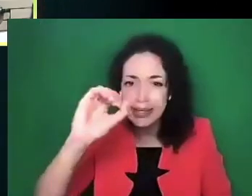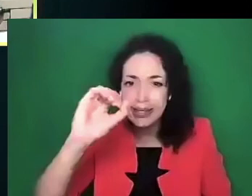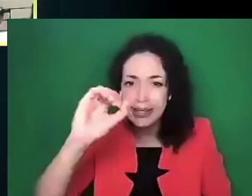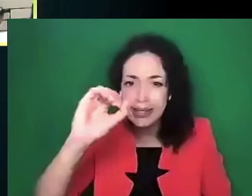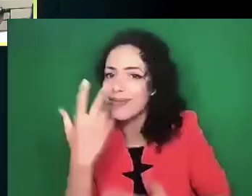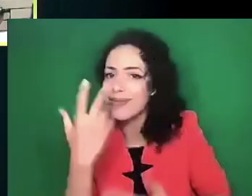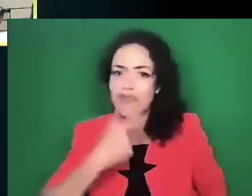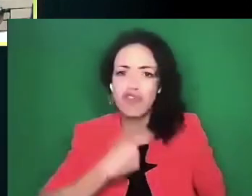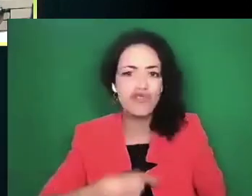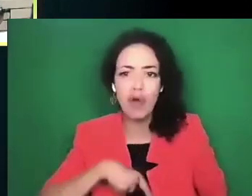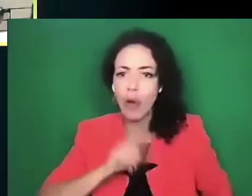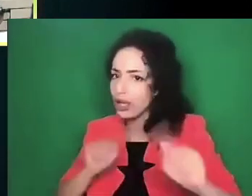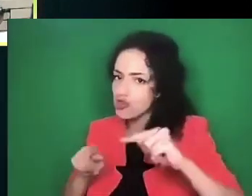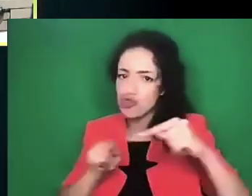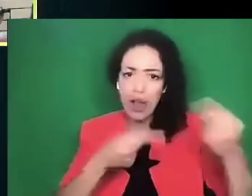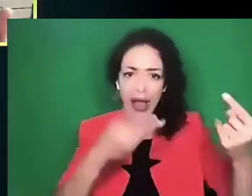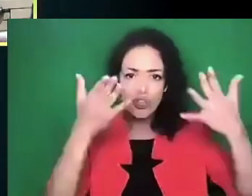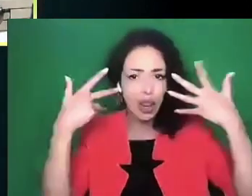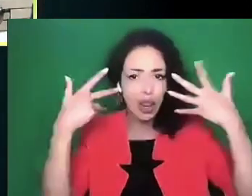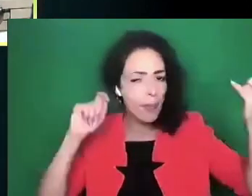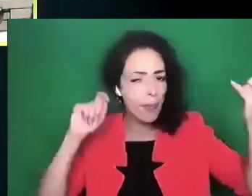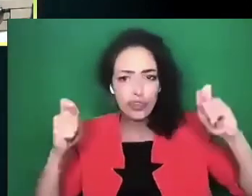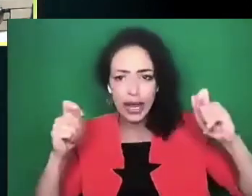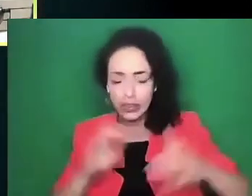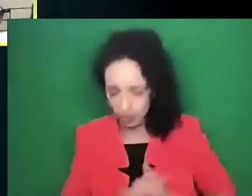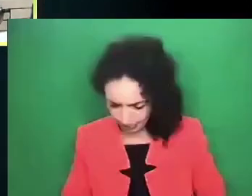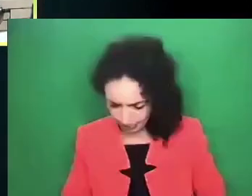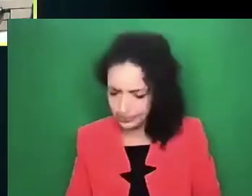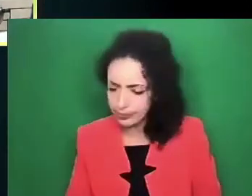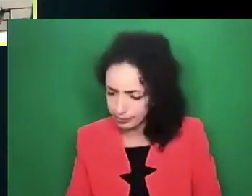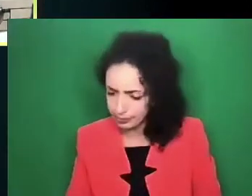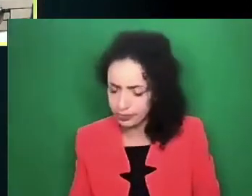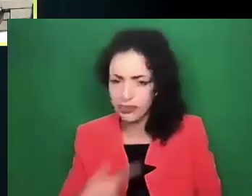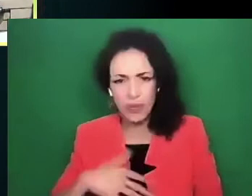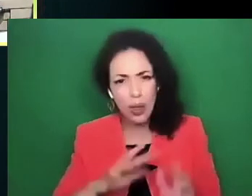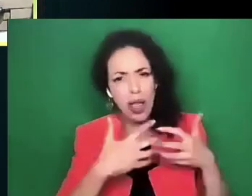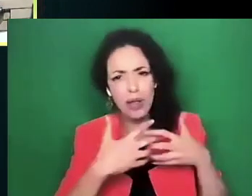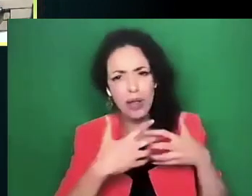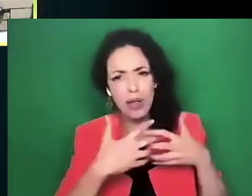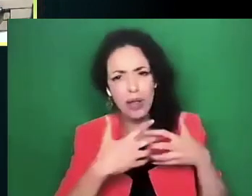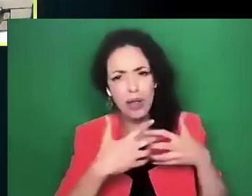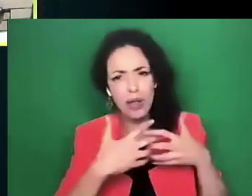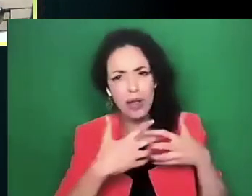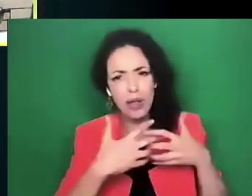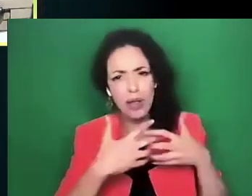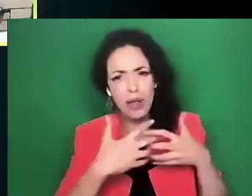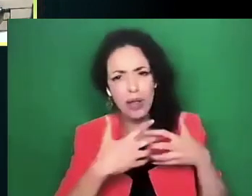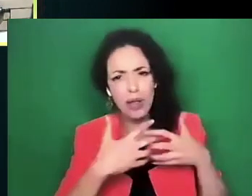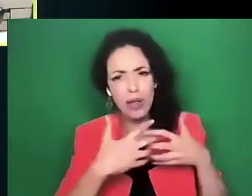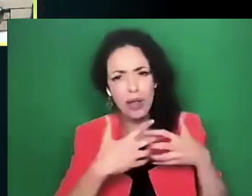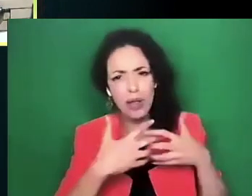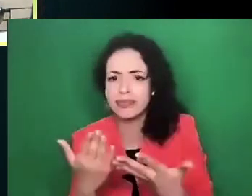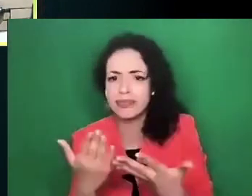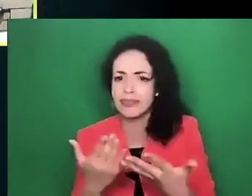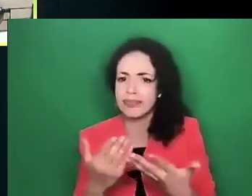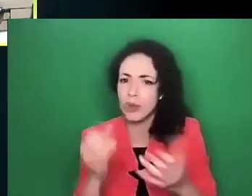doing, certainly I come out with artworks, and the works themselves are artworks. The concept is an artwork, but we want to give the agency